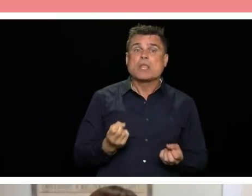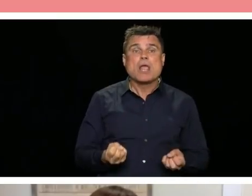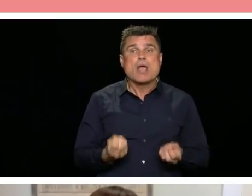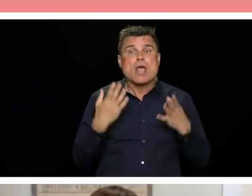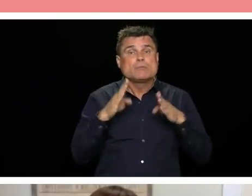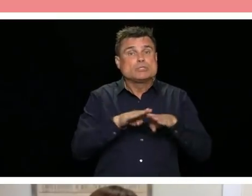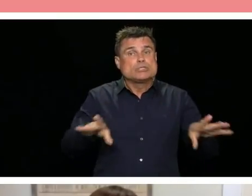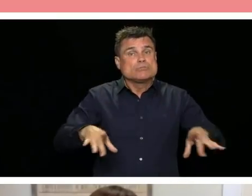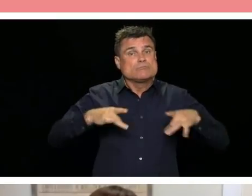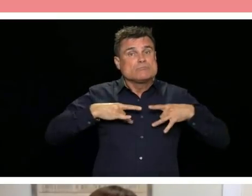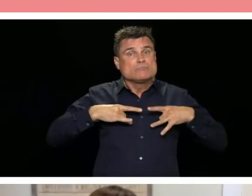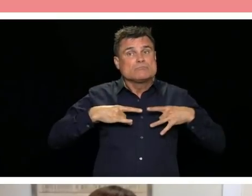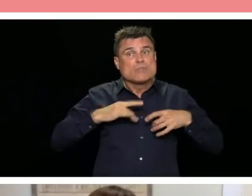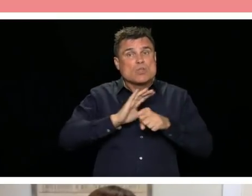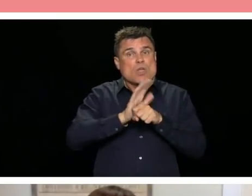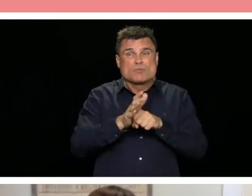remarkable.